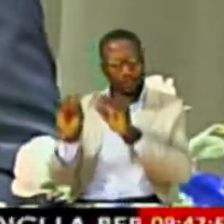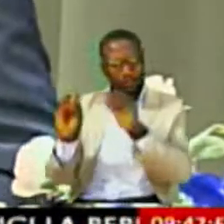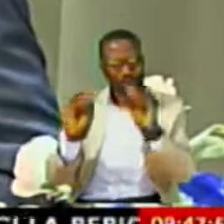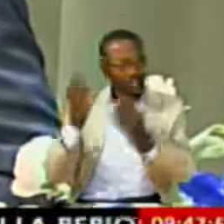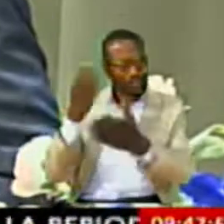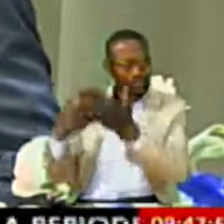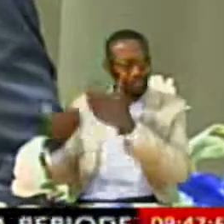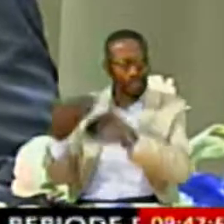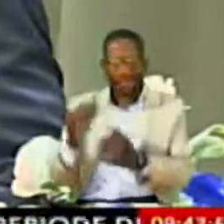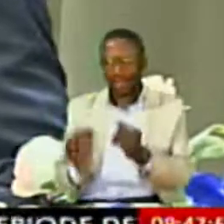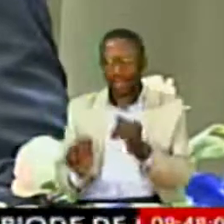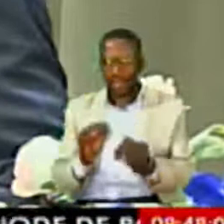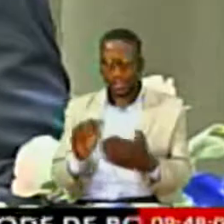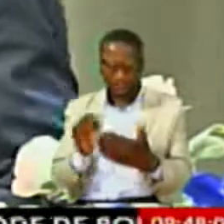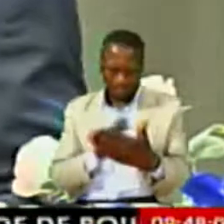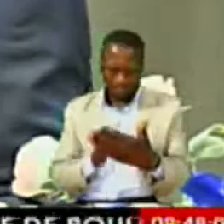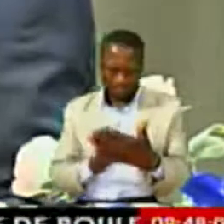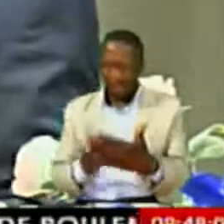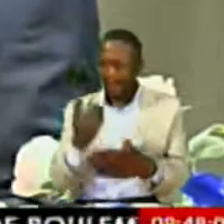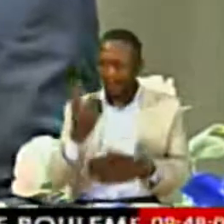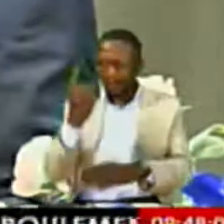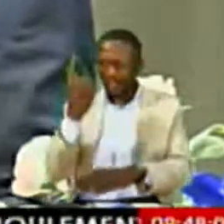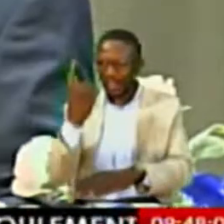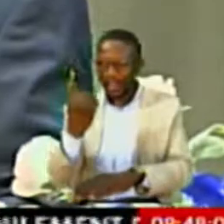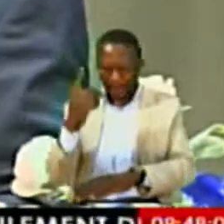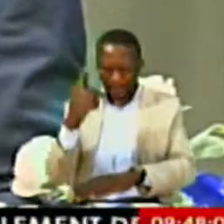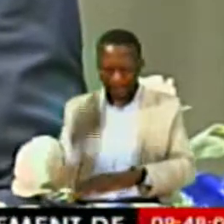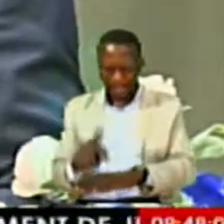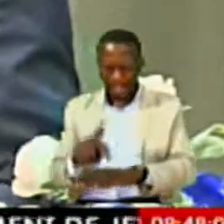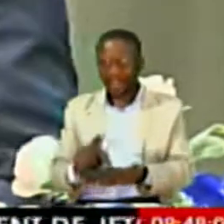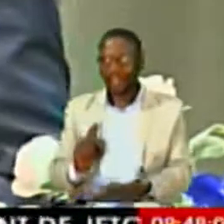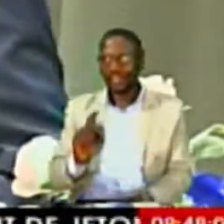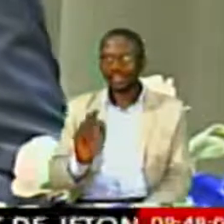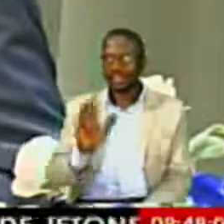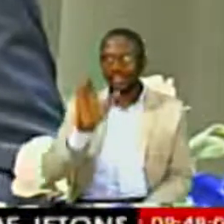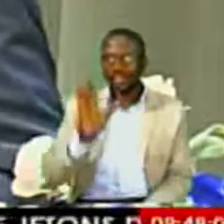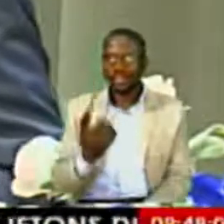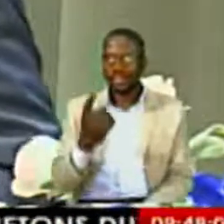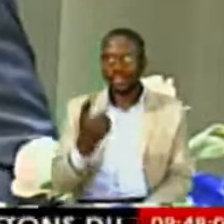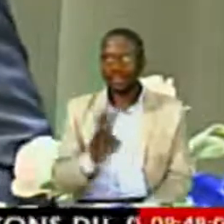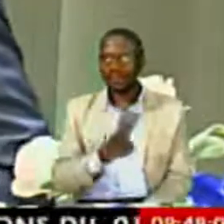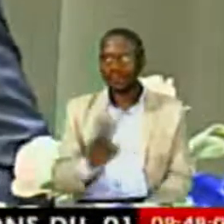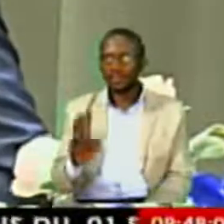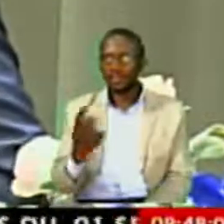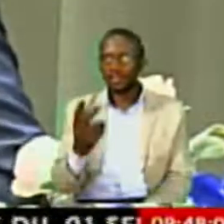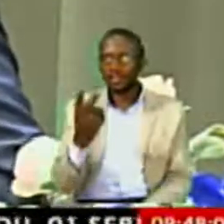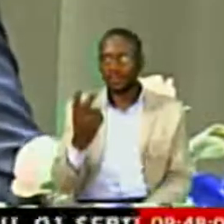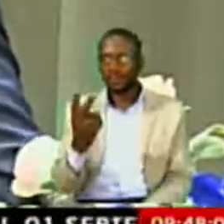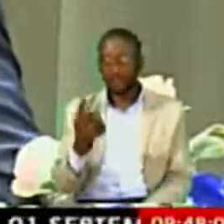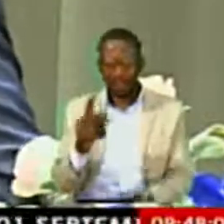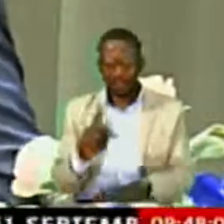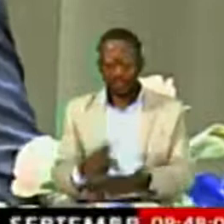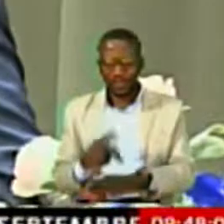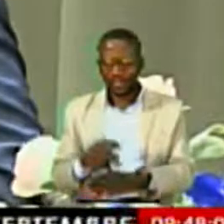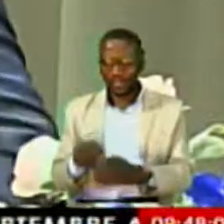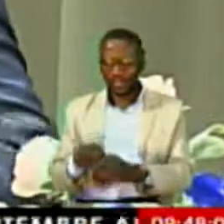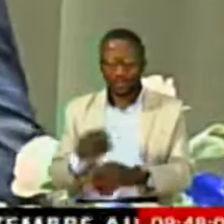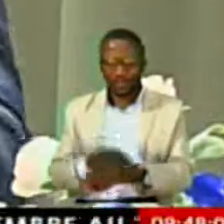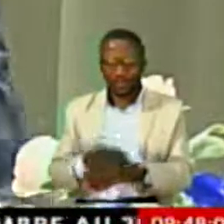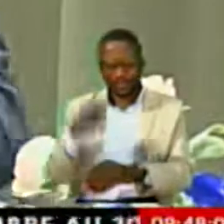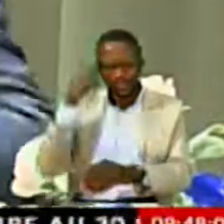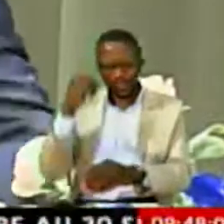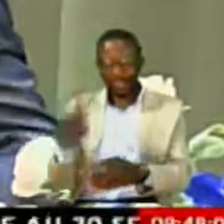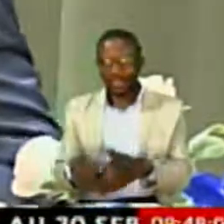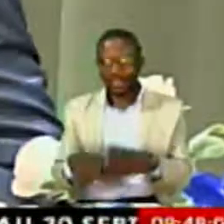lisez 1 Pierre chapitre 1 verset 2, now, if you read 1 Peter chapter 1 verse 2, Pierre parlant en son temps, Paul speaking in his time, de ceux qui